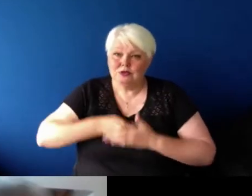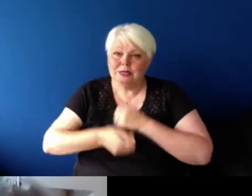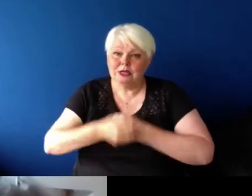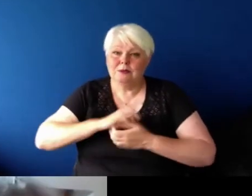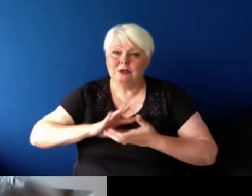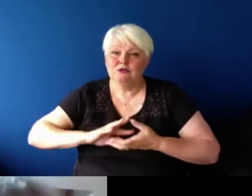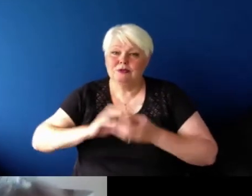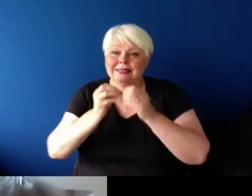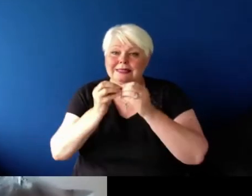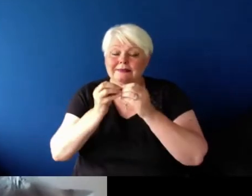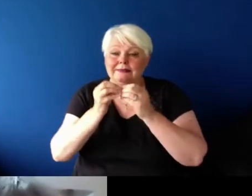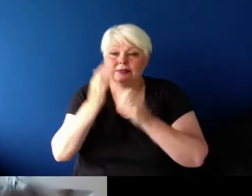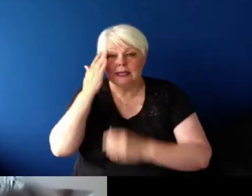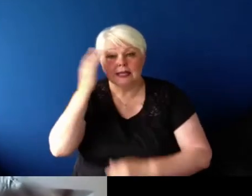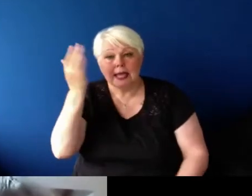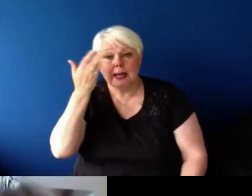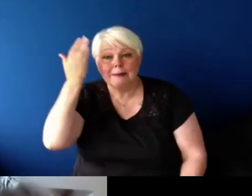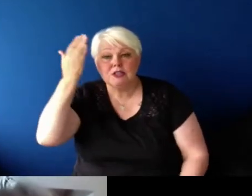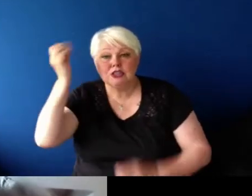and to be imaginative,